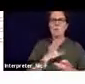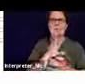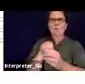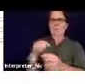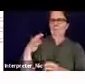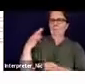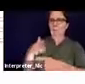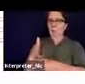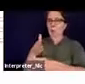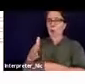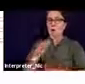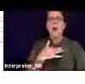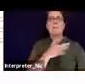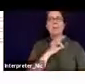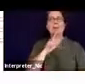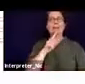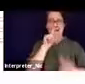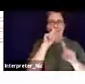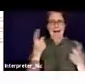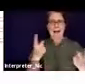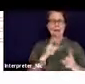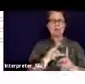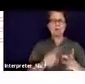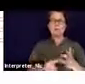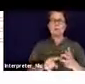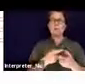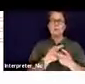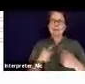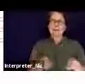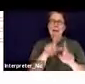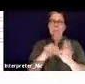you can't do it. But we need to encourage these individuals to do that.